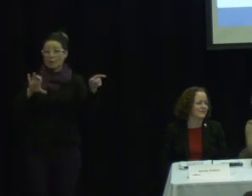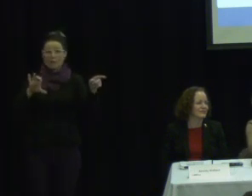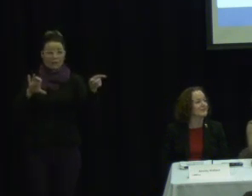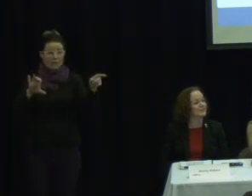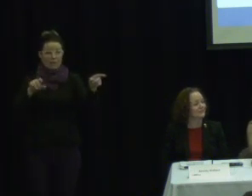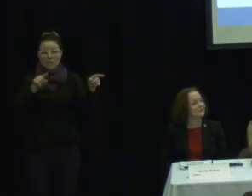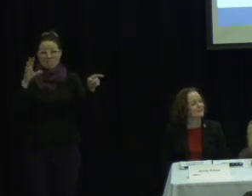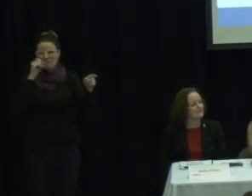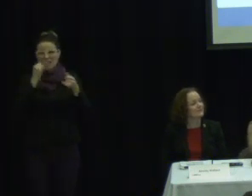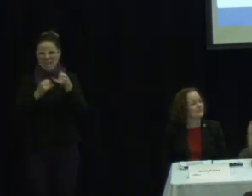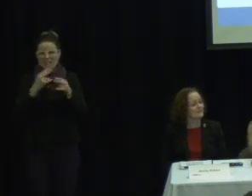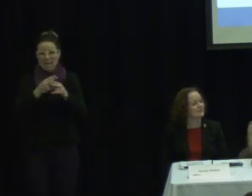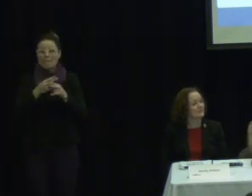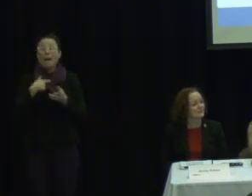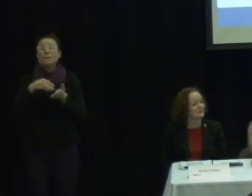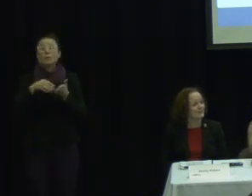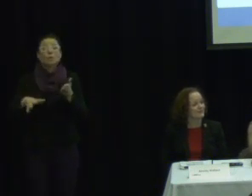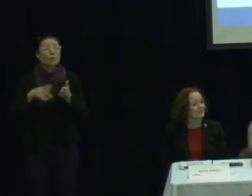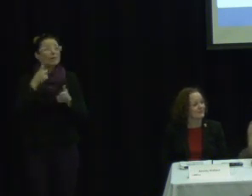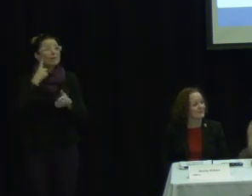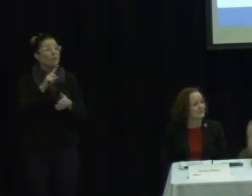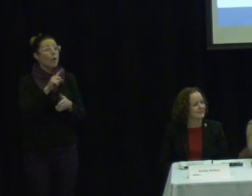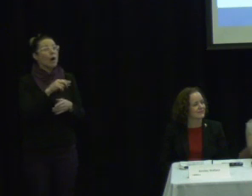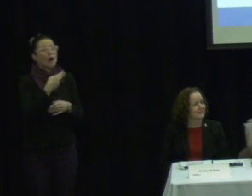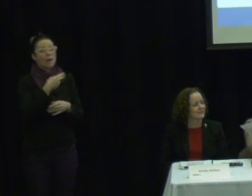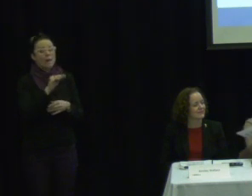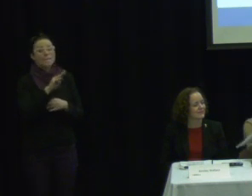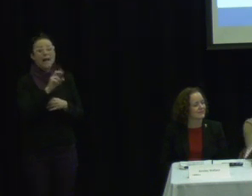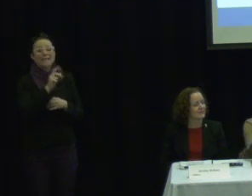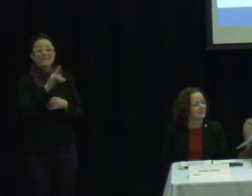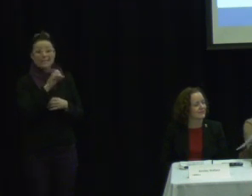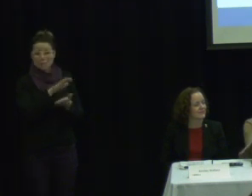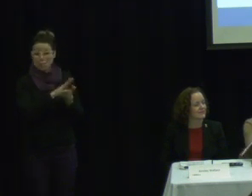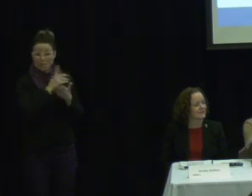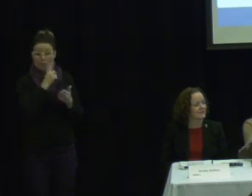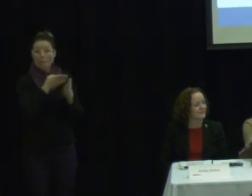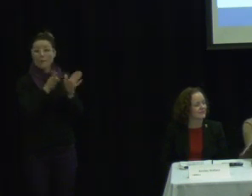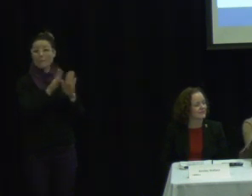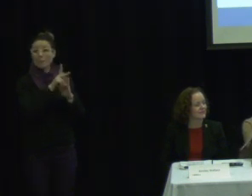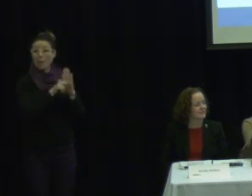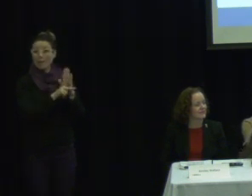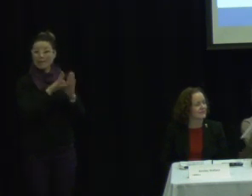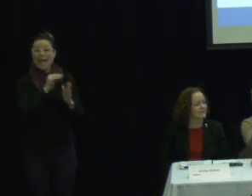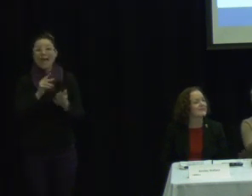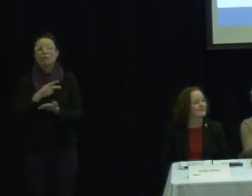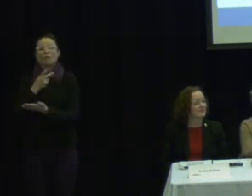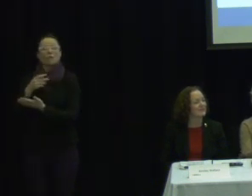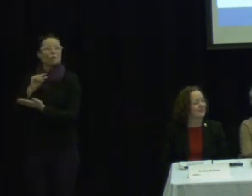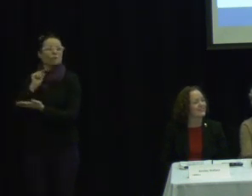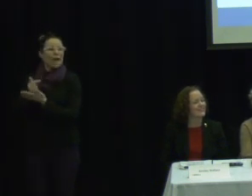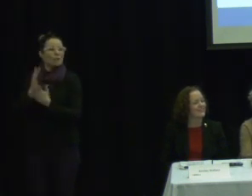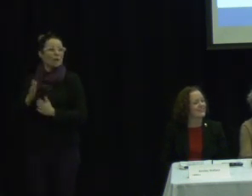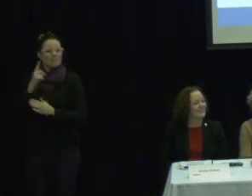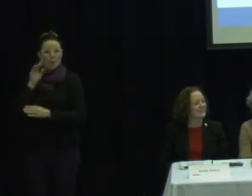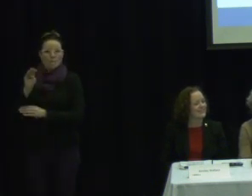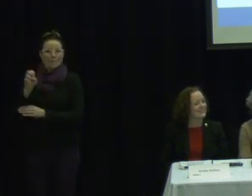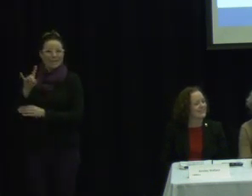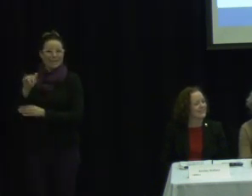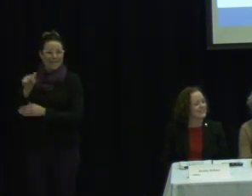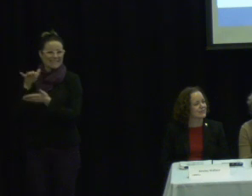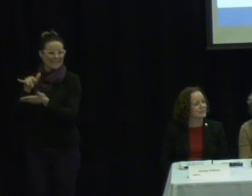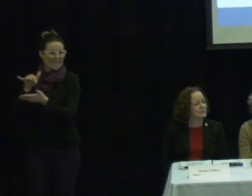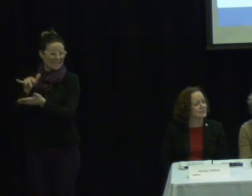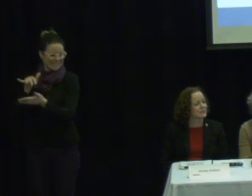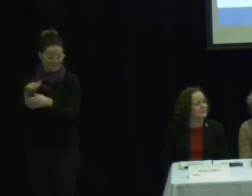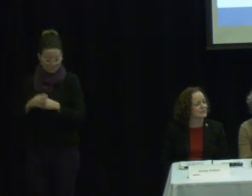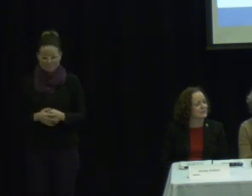School of Public Policy, and I'm also a graduate from the Media Studies and Political Science programs here at USM.